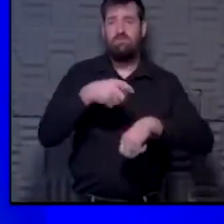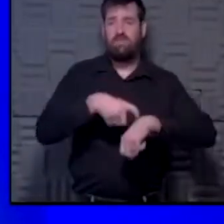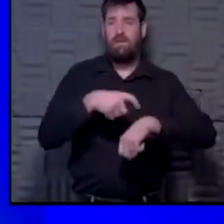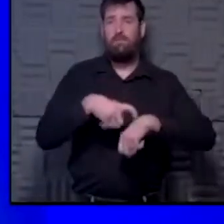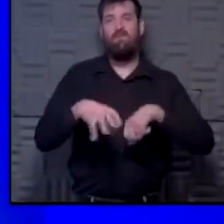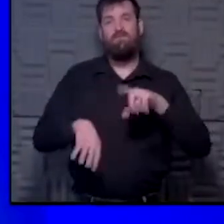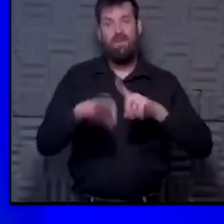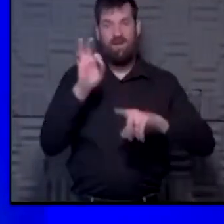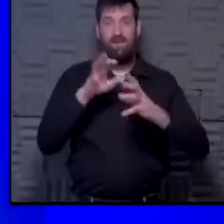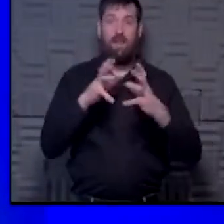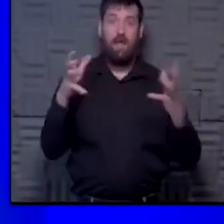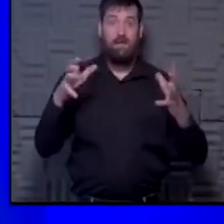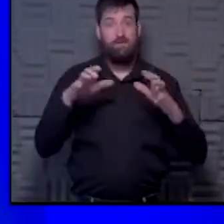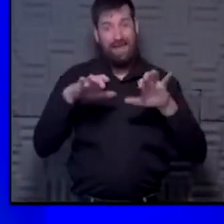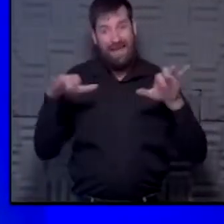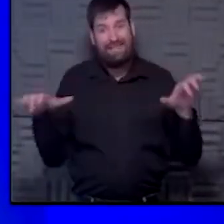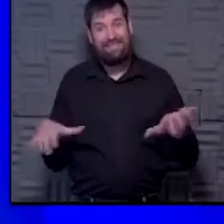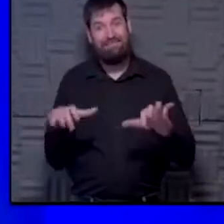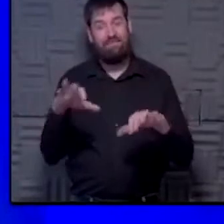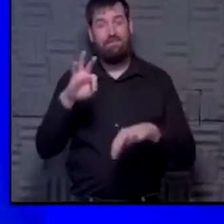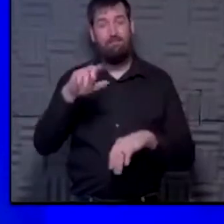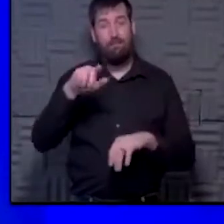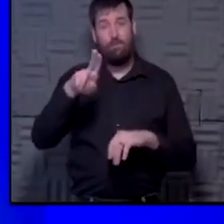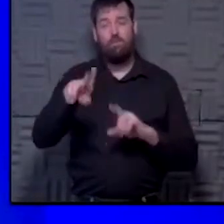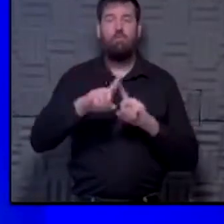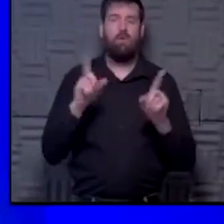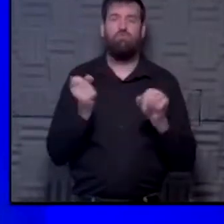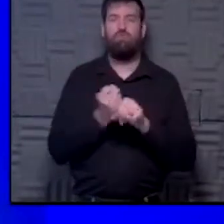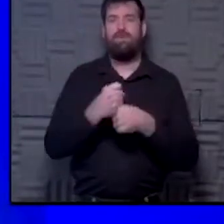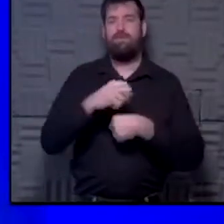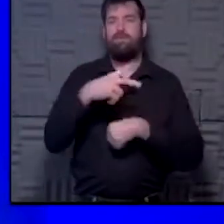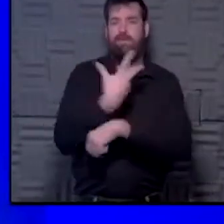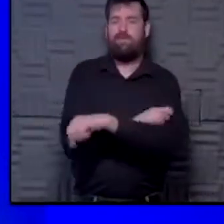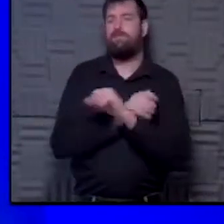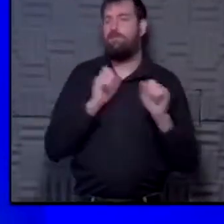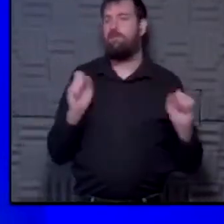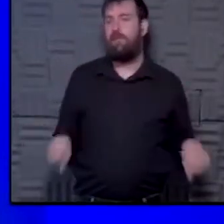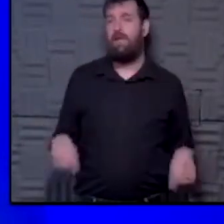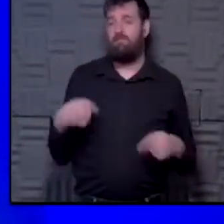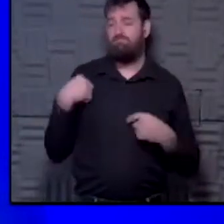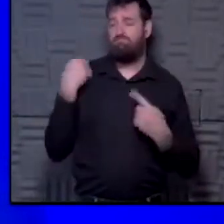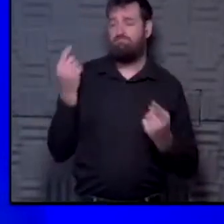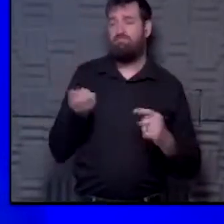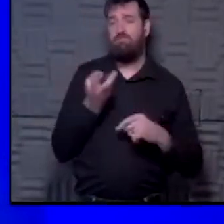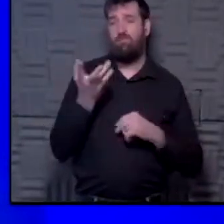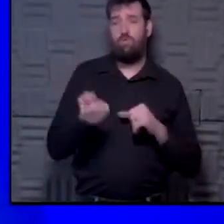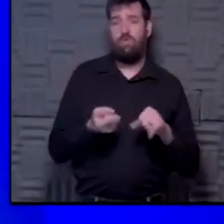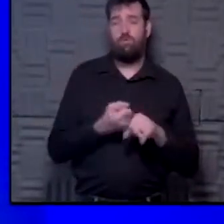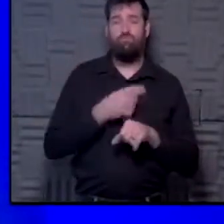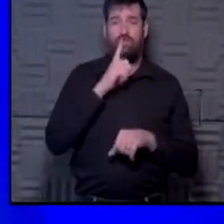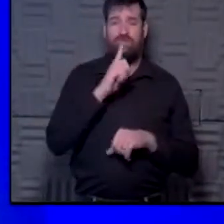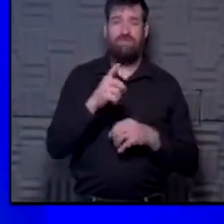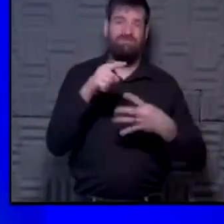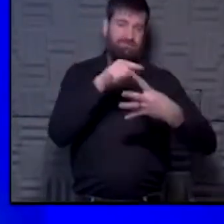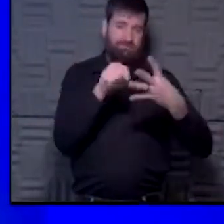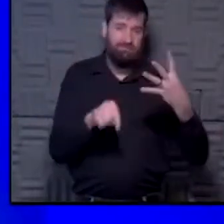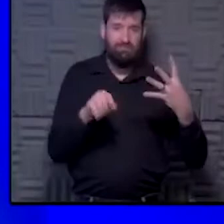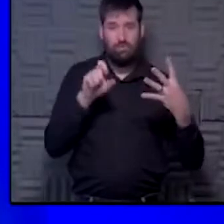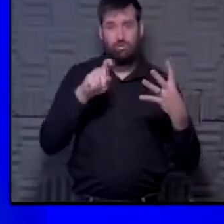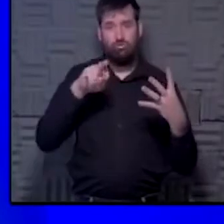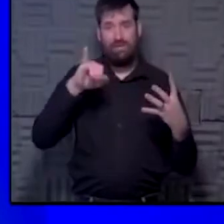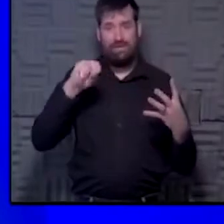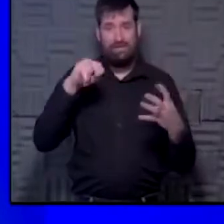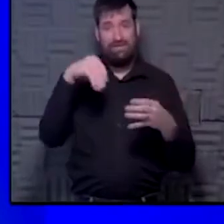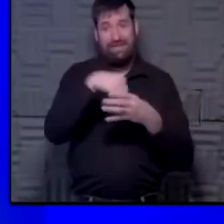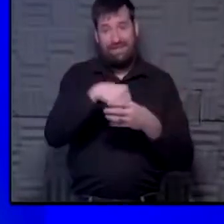lot of flu activity, but I think we'll still be able to create the vaccine. And again, the last few years, really the 4 strains seen in the